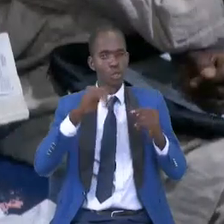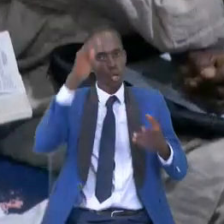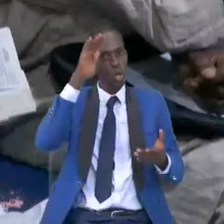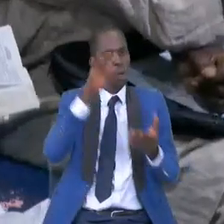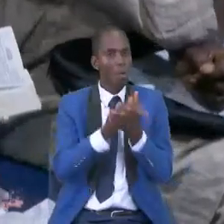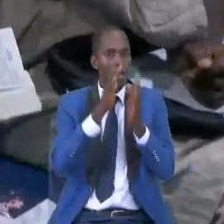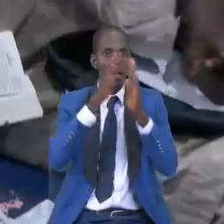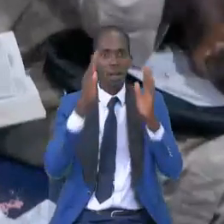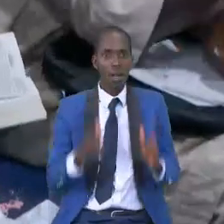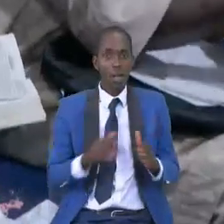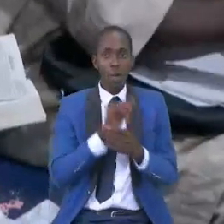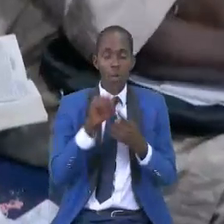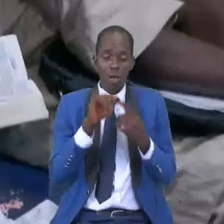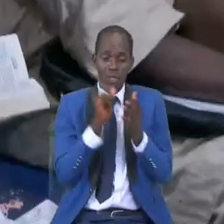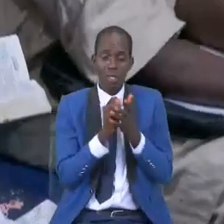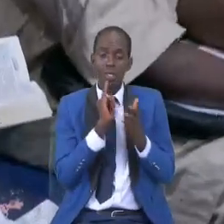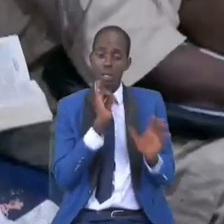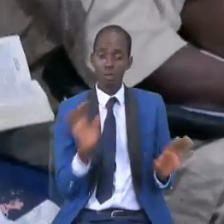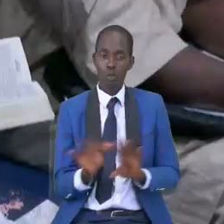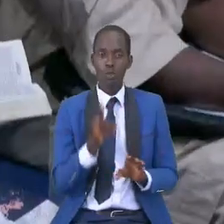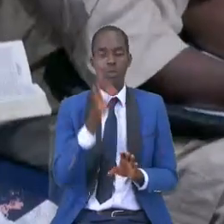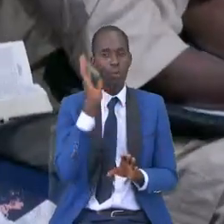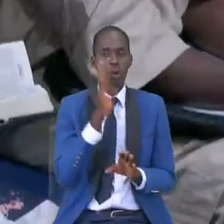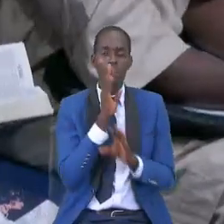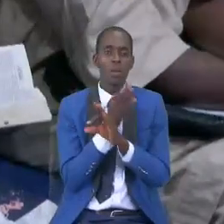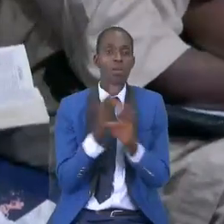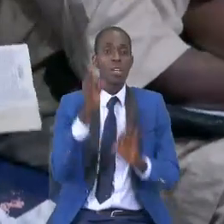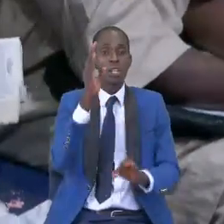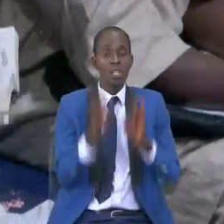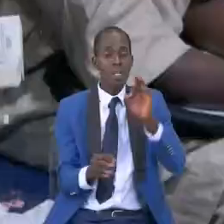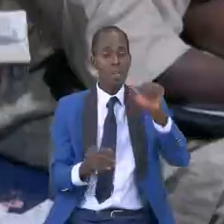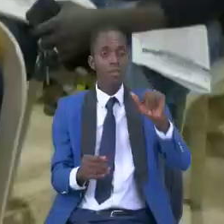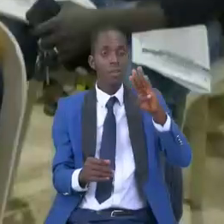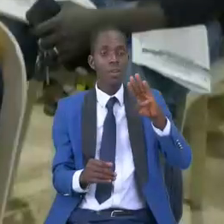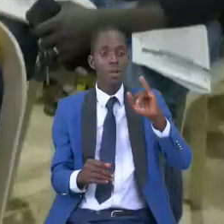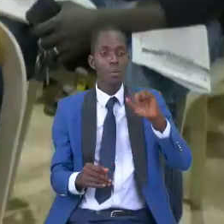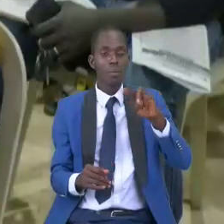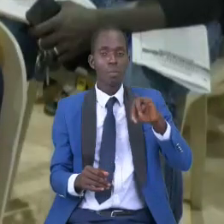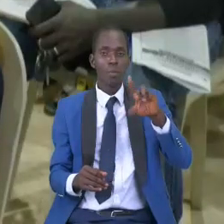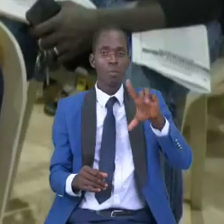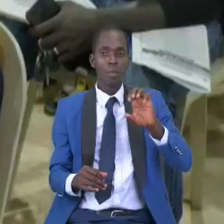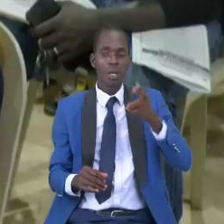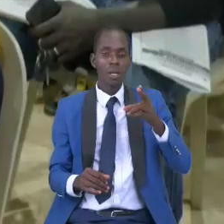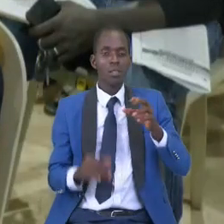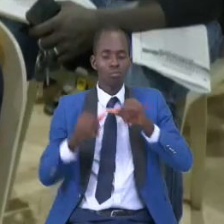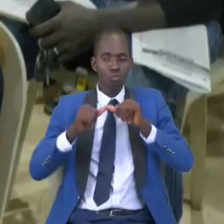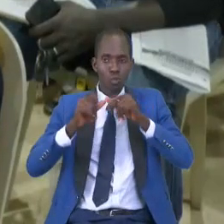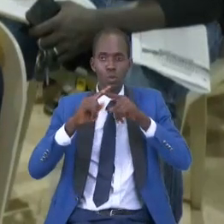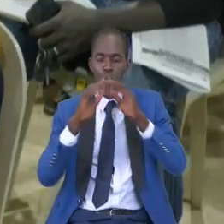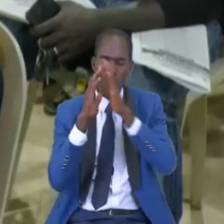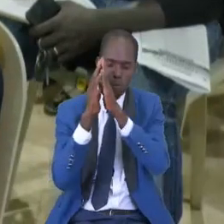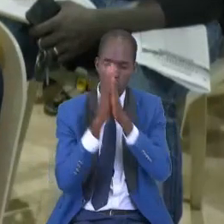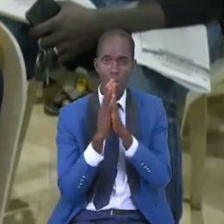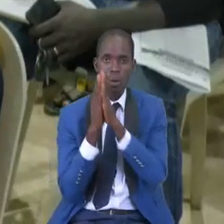free. If Abimelech kept on praying and fasting, rolling on the ground and going to the mountain, going to the sea,